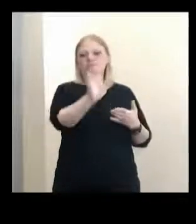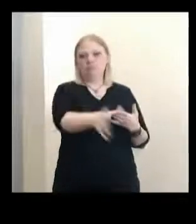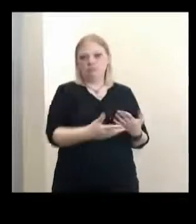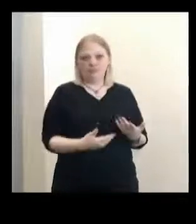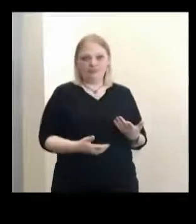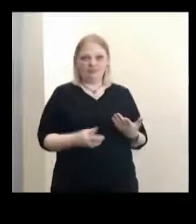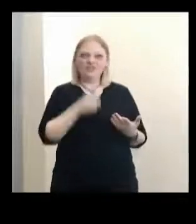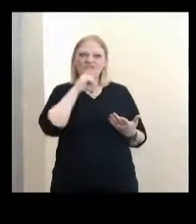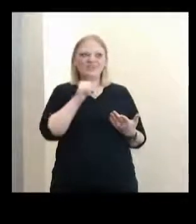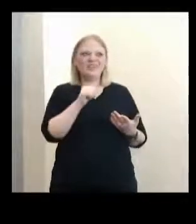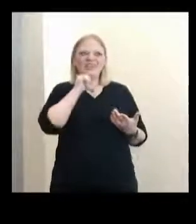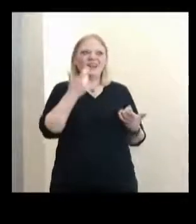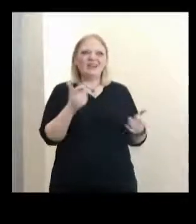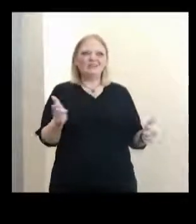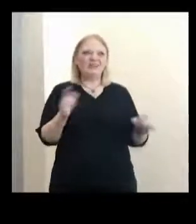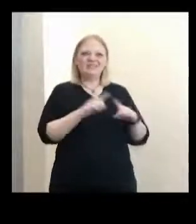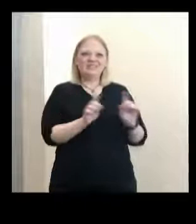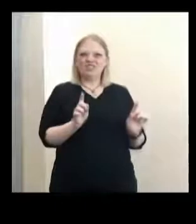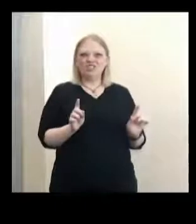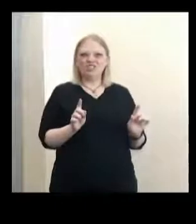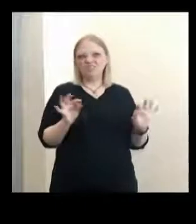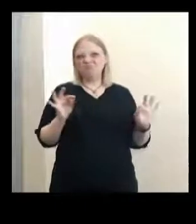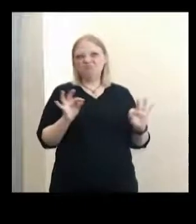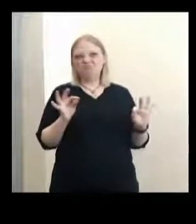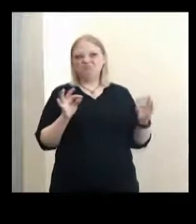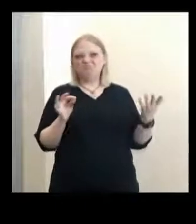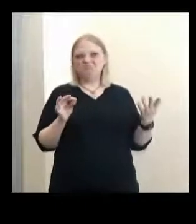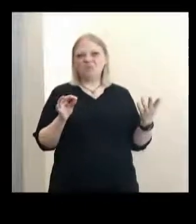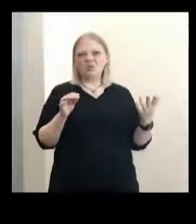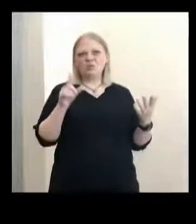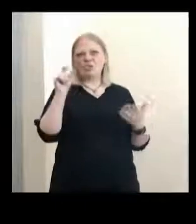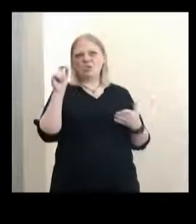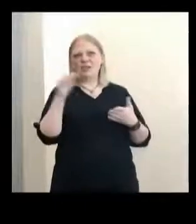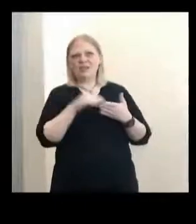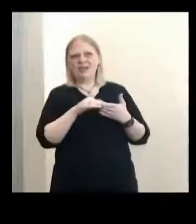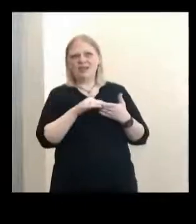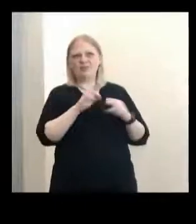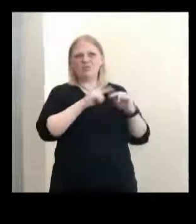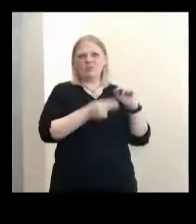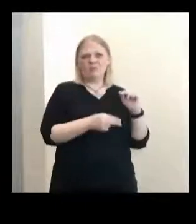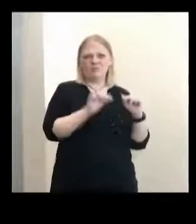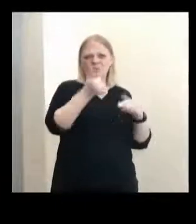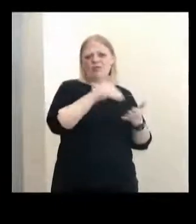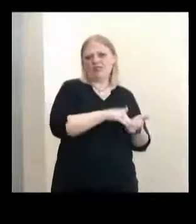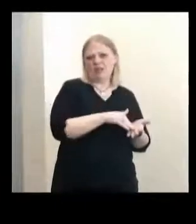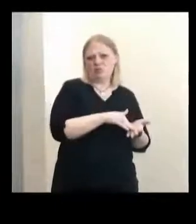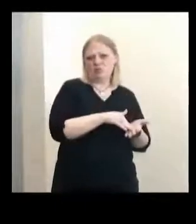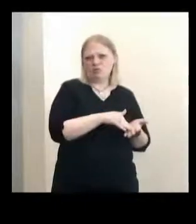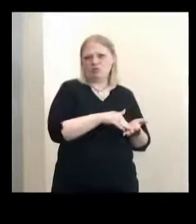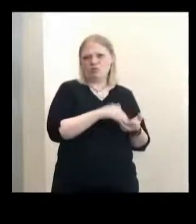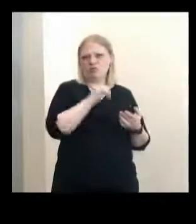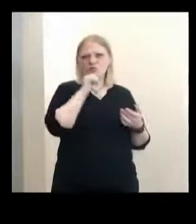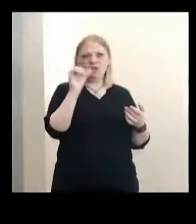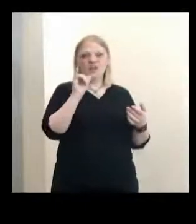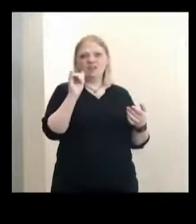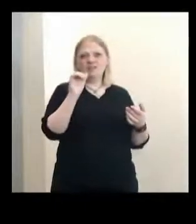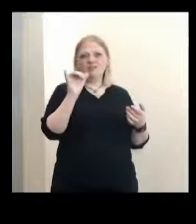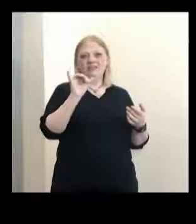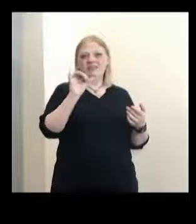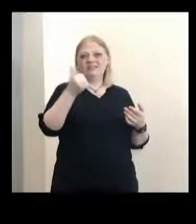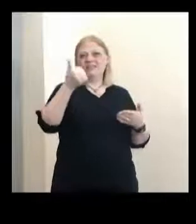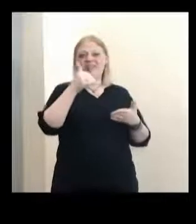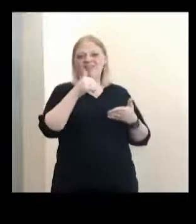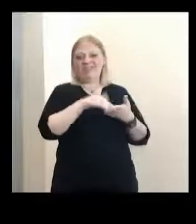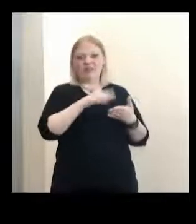that much of a difference. It's not like there's, like I say, we dropped from 20,000 to 10,000 as a region. It's not like 10,000 doses are going to Allegheny or